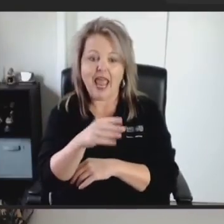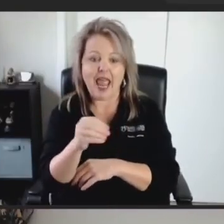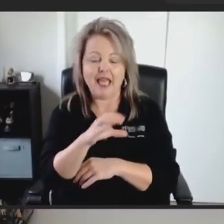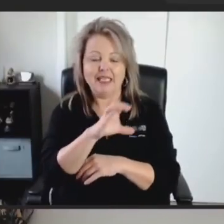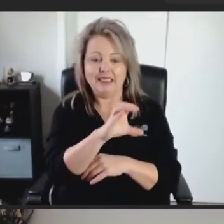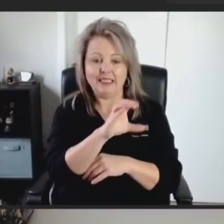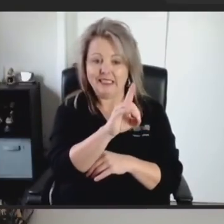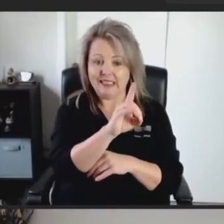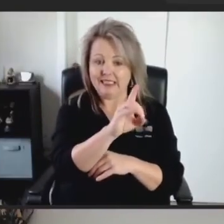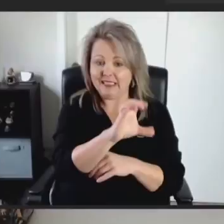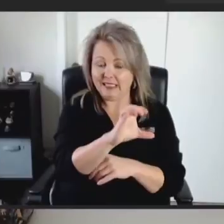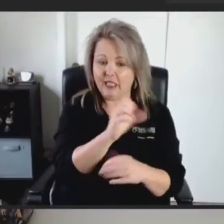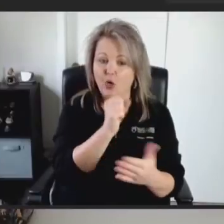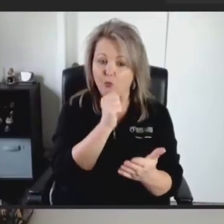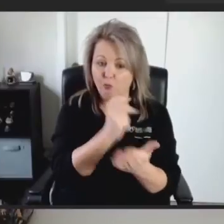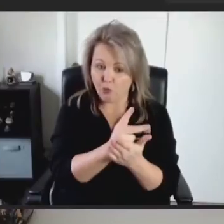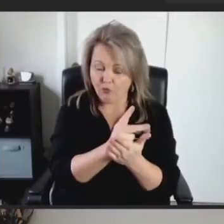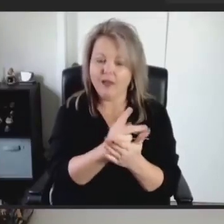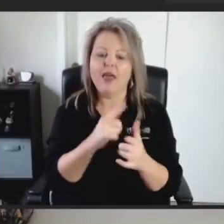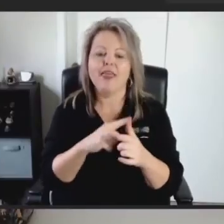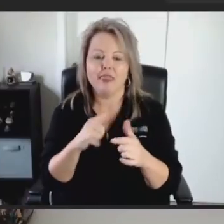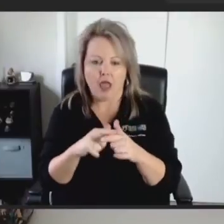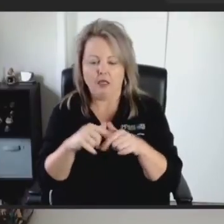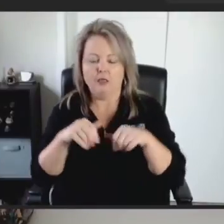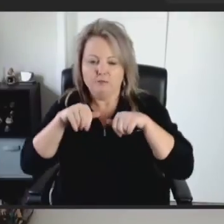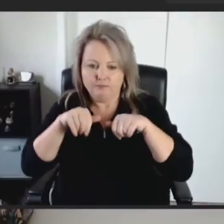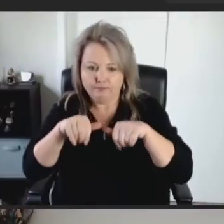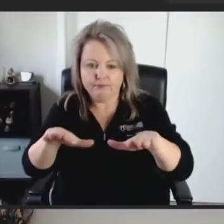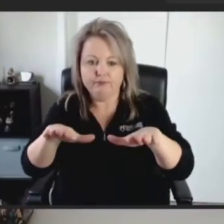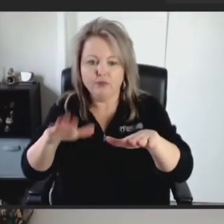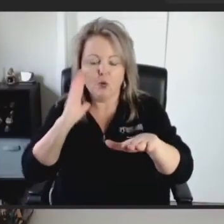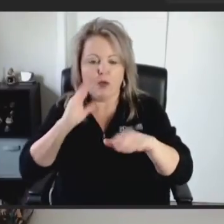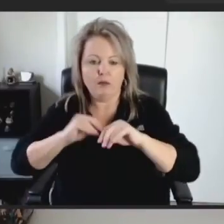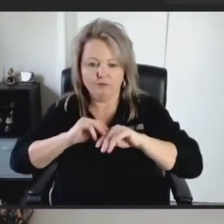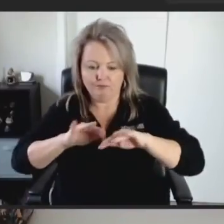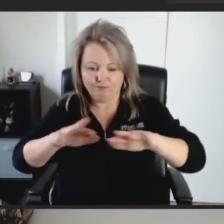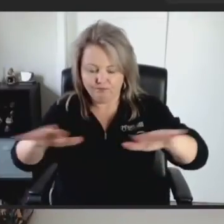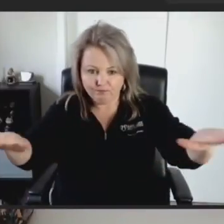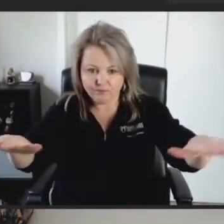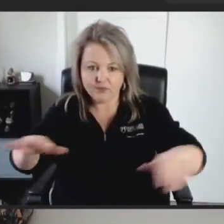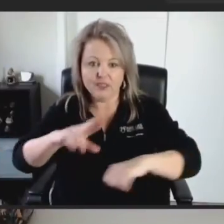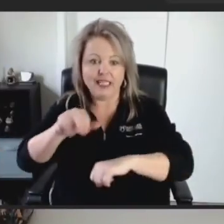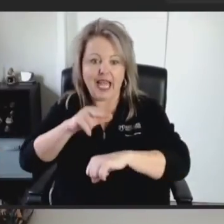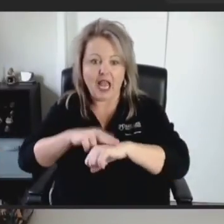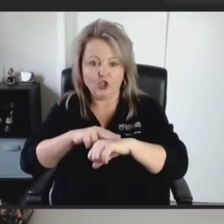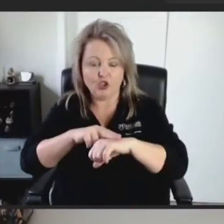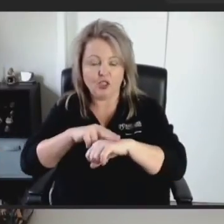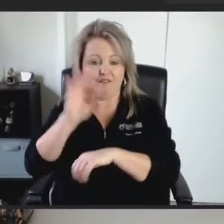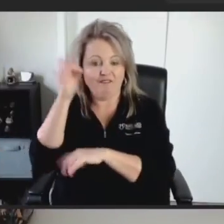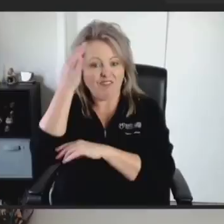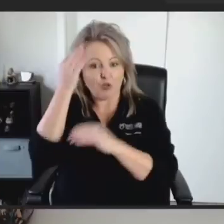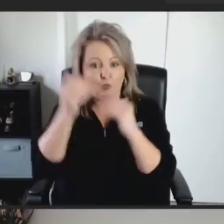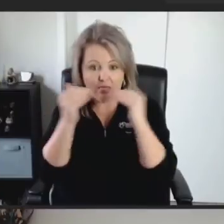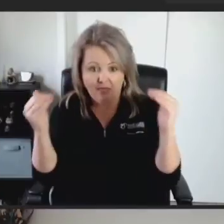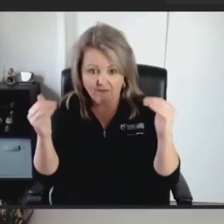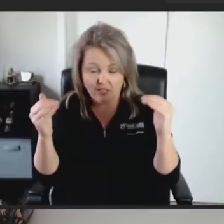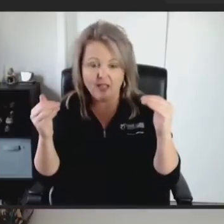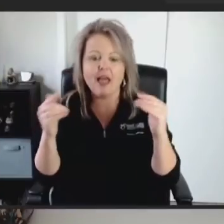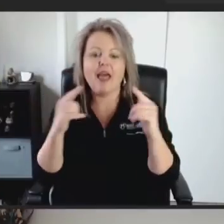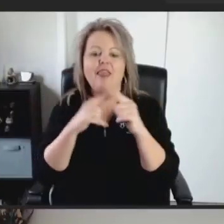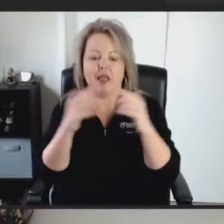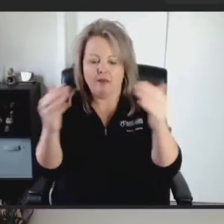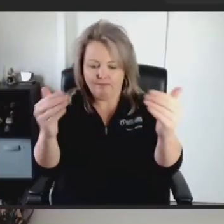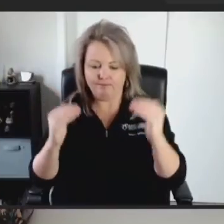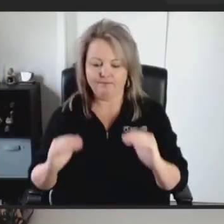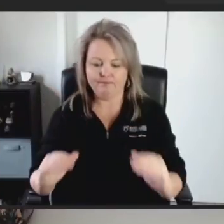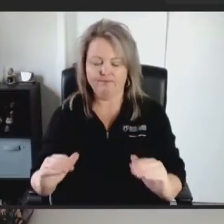CDC approves, and then shipments will start to go out from the national or federal level to the states. Once at the state